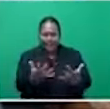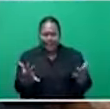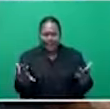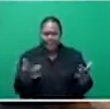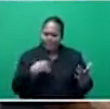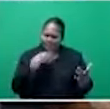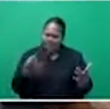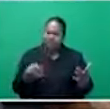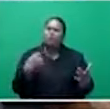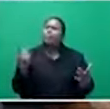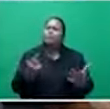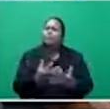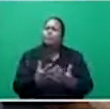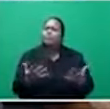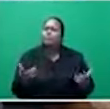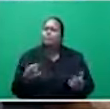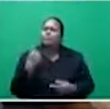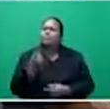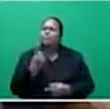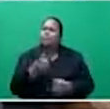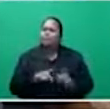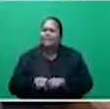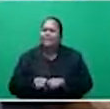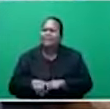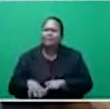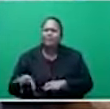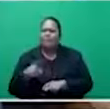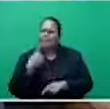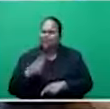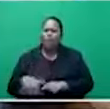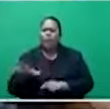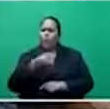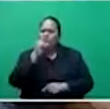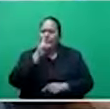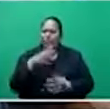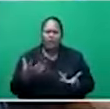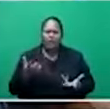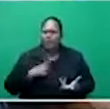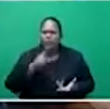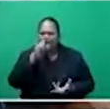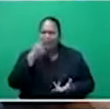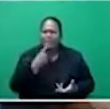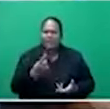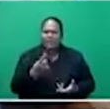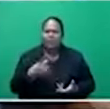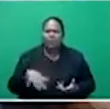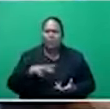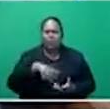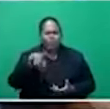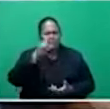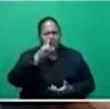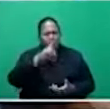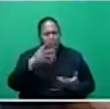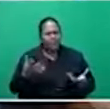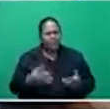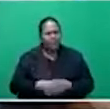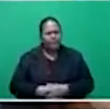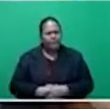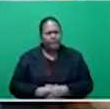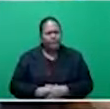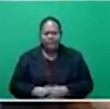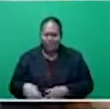is that? Who's Lewa ni Vanua? Who do you mean? He said, oh, all people. So why couldn't he say all Fijians? Why did he have to go Lewa ni Vanua? It's ambiguous,